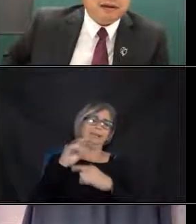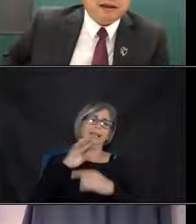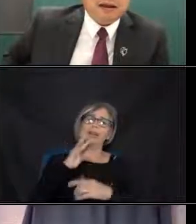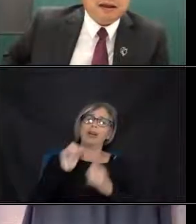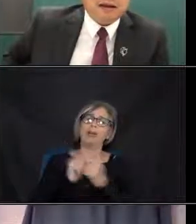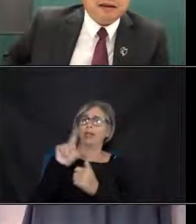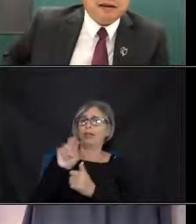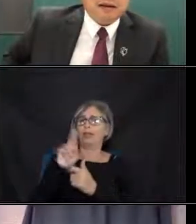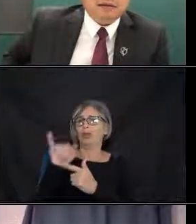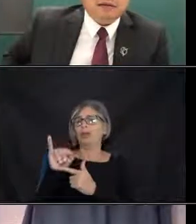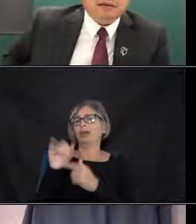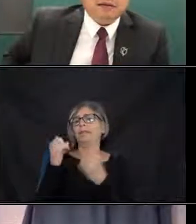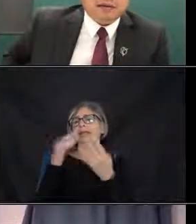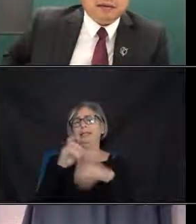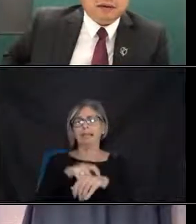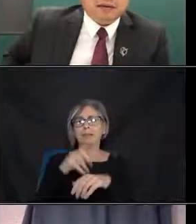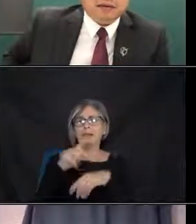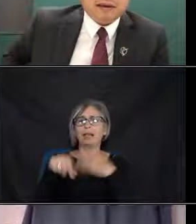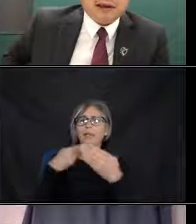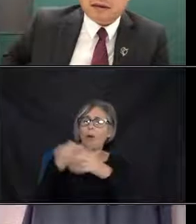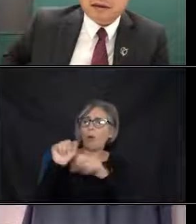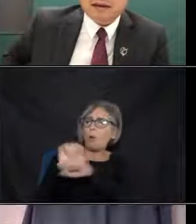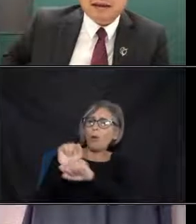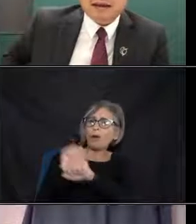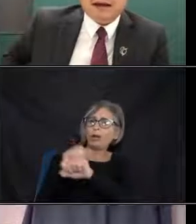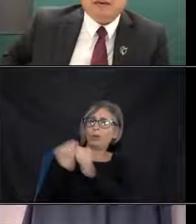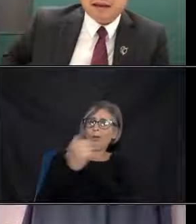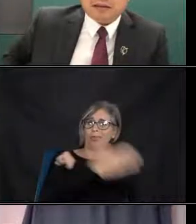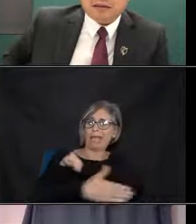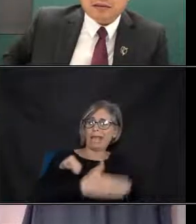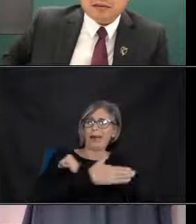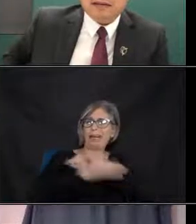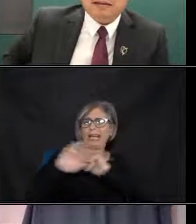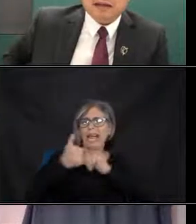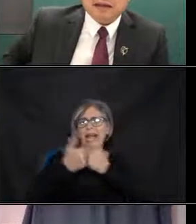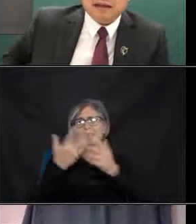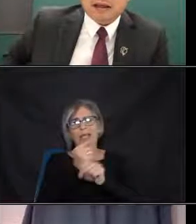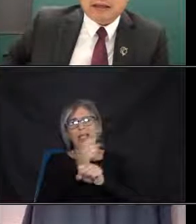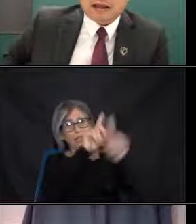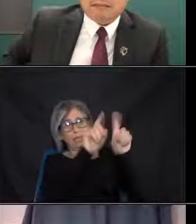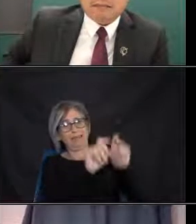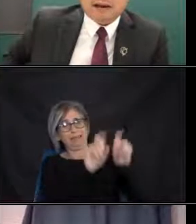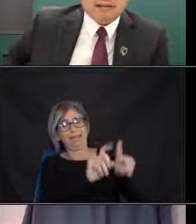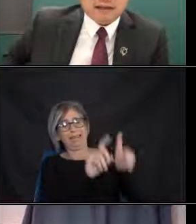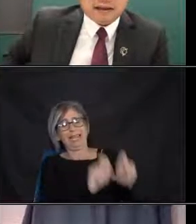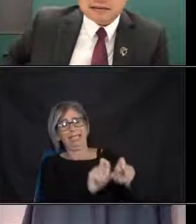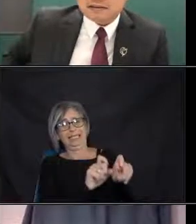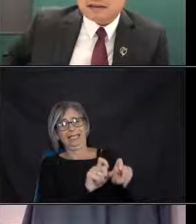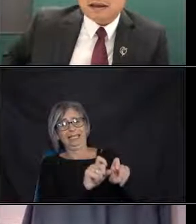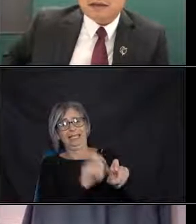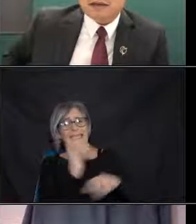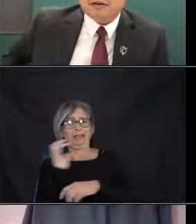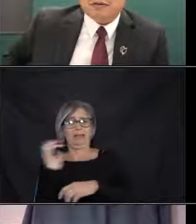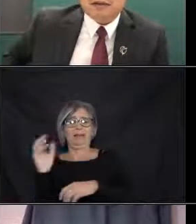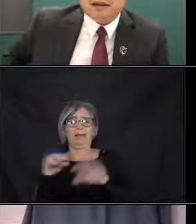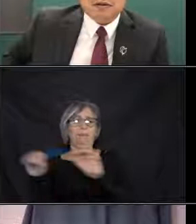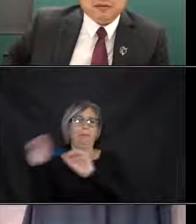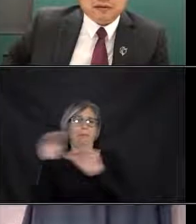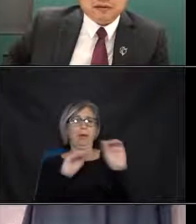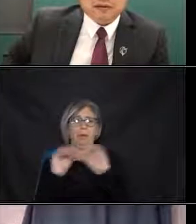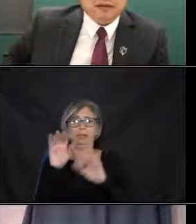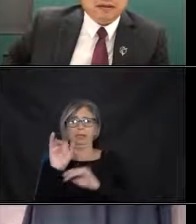her in terms of working with the county. How do we get those testing mobile sites, and she